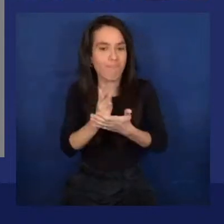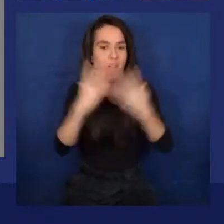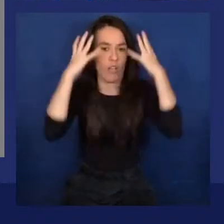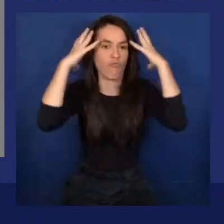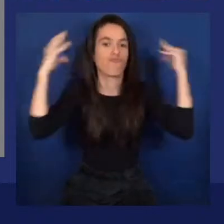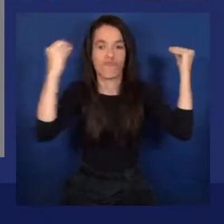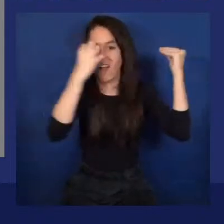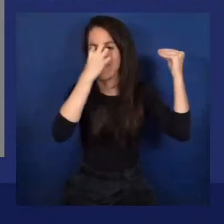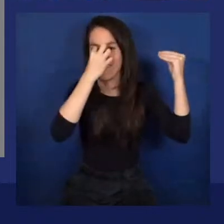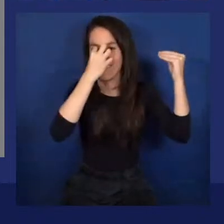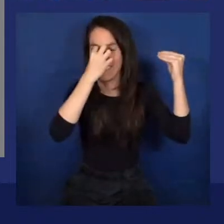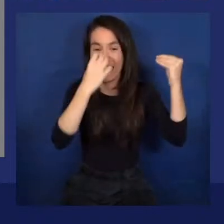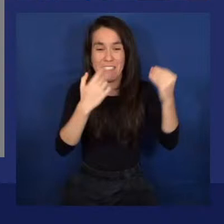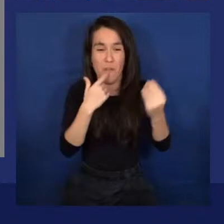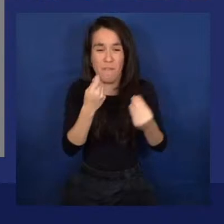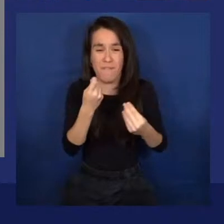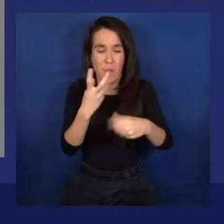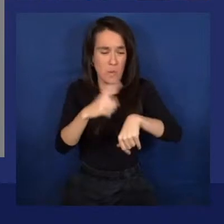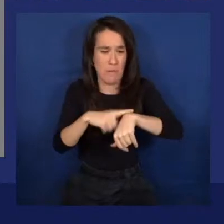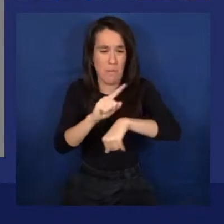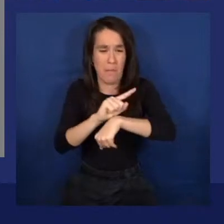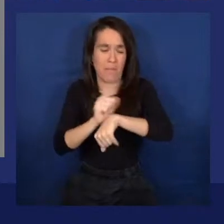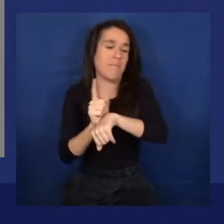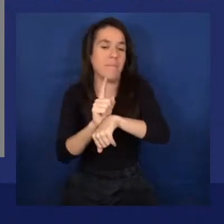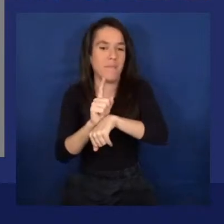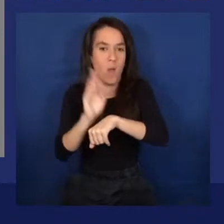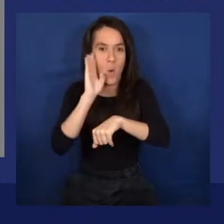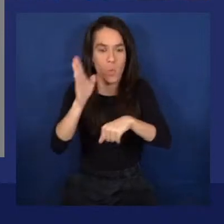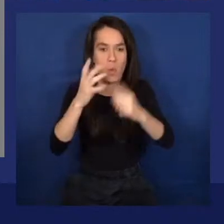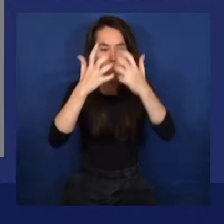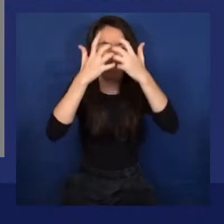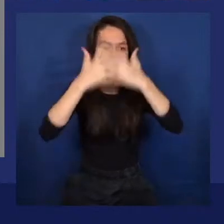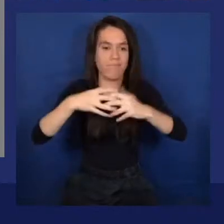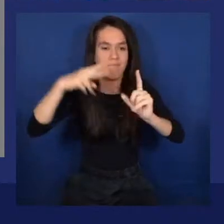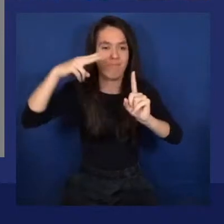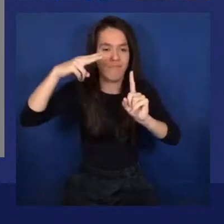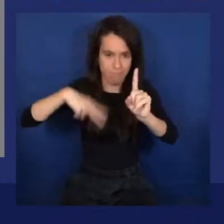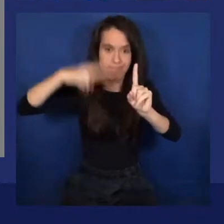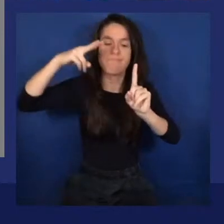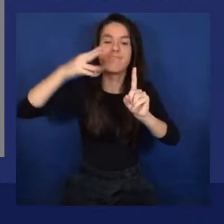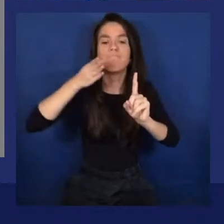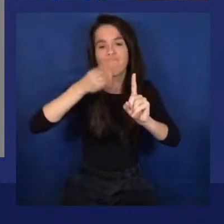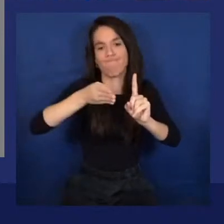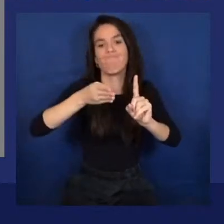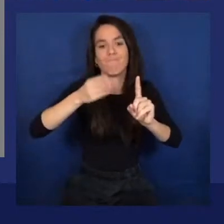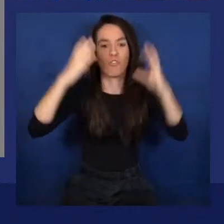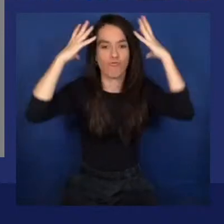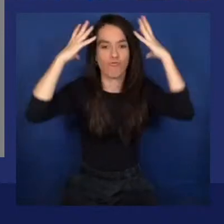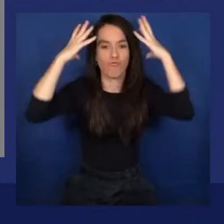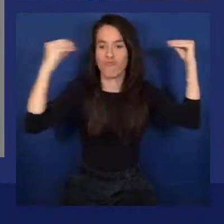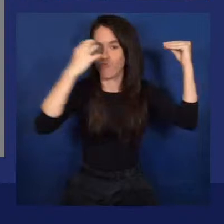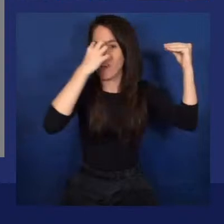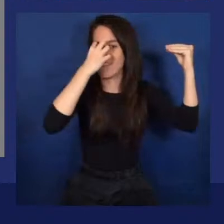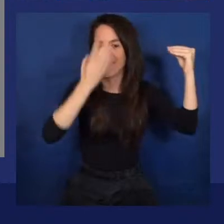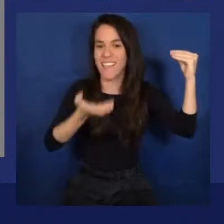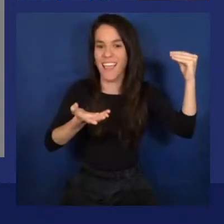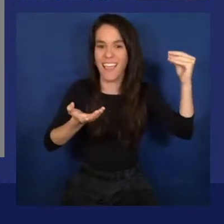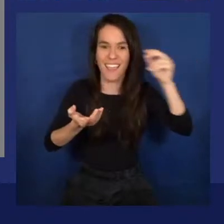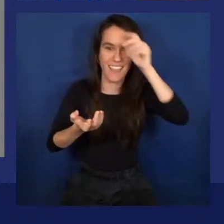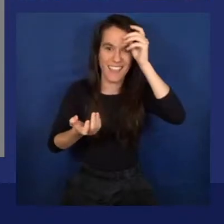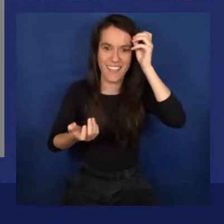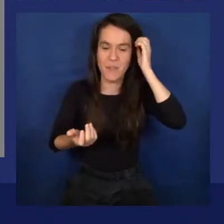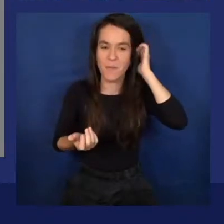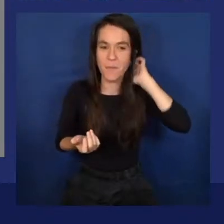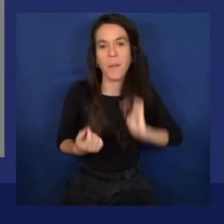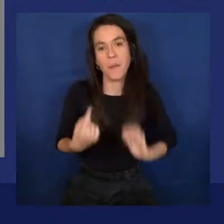basically in a few minutes, right, we're talking, you've trained the model and you can recognize Krusty or Bart Simpson. Now, of course, we have to try Bart too,